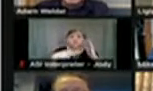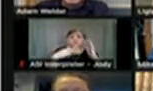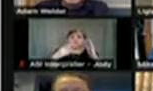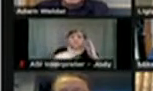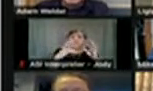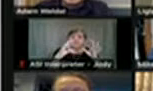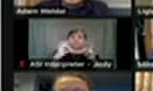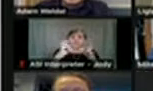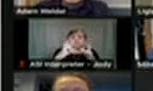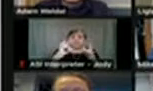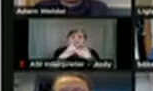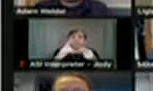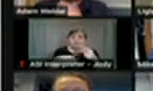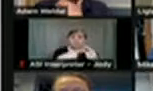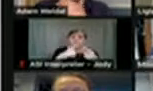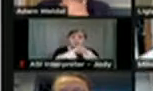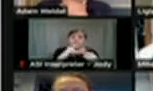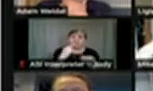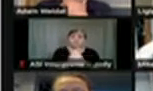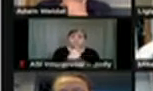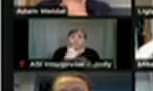appropriate social distancing is